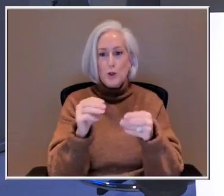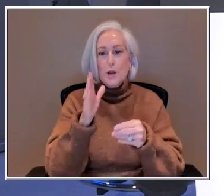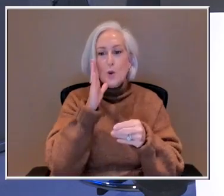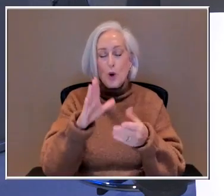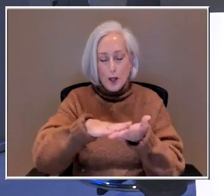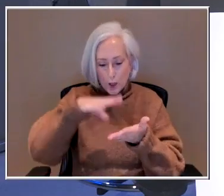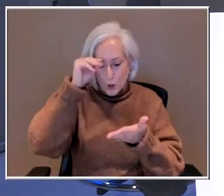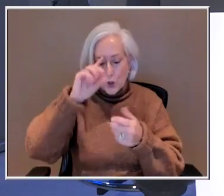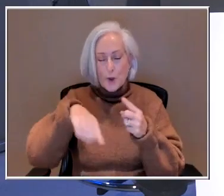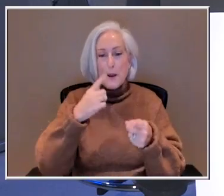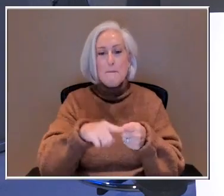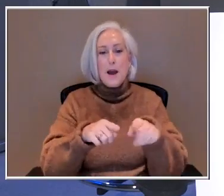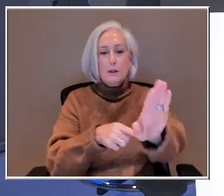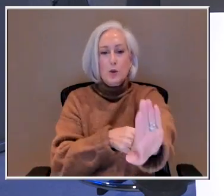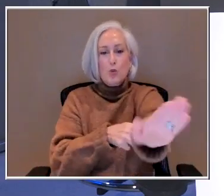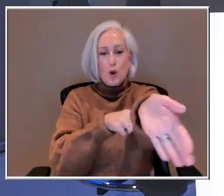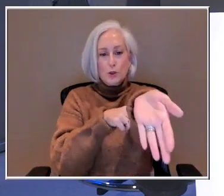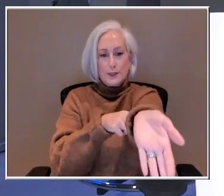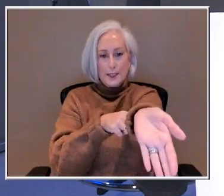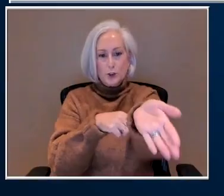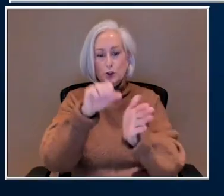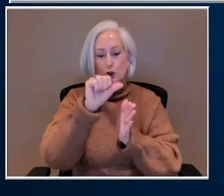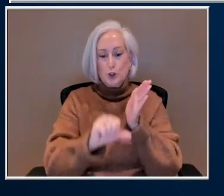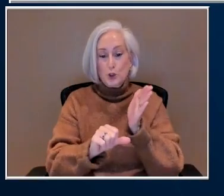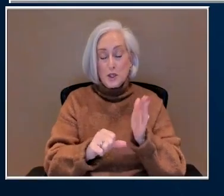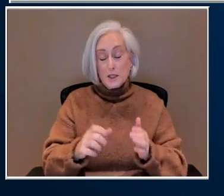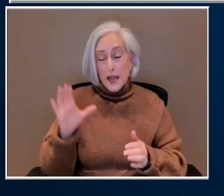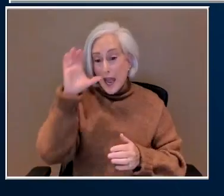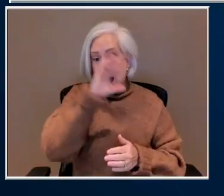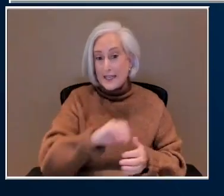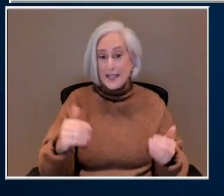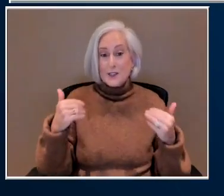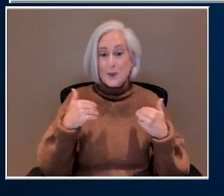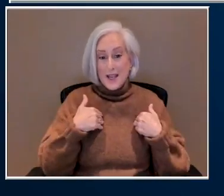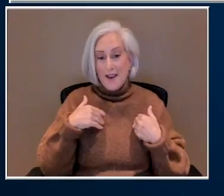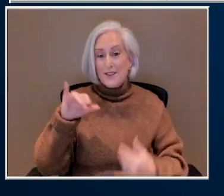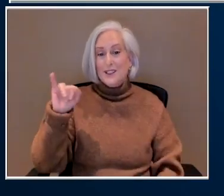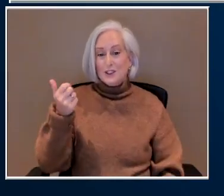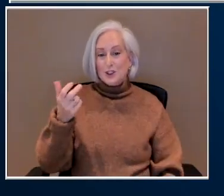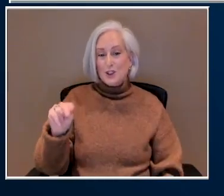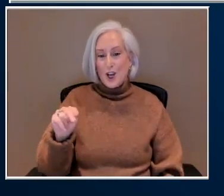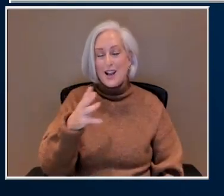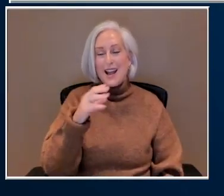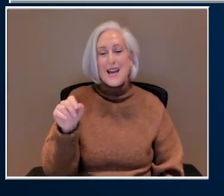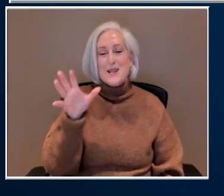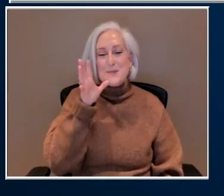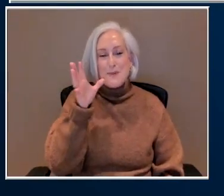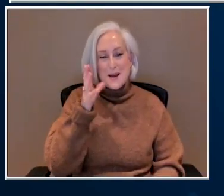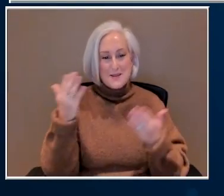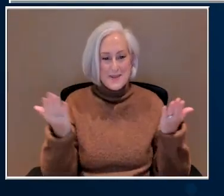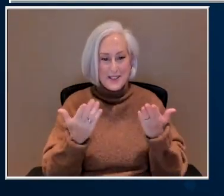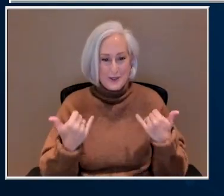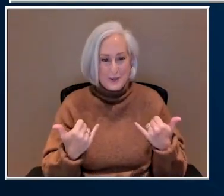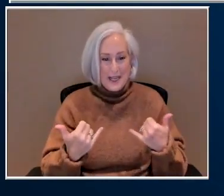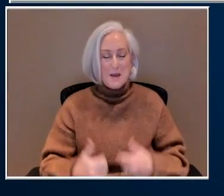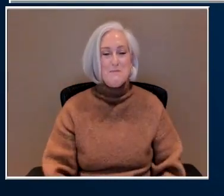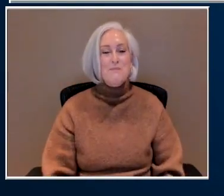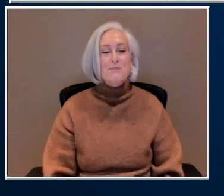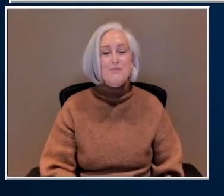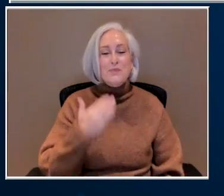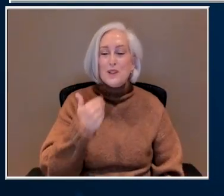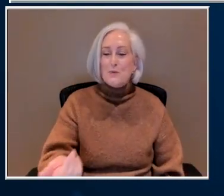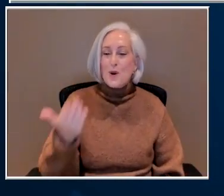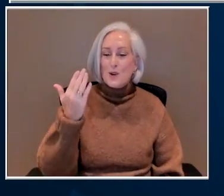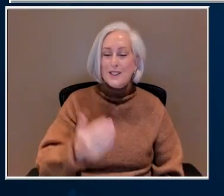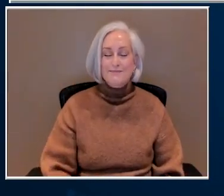is. And I guess I understand we have John and Celeste with us this morning. Good morning to both of you.